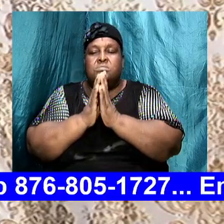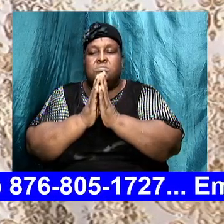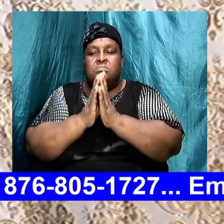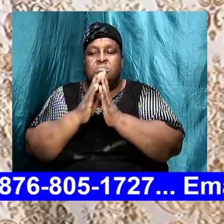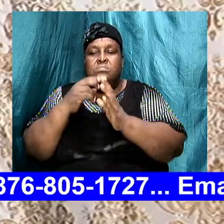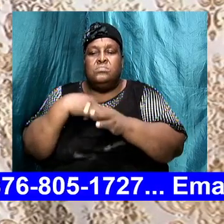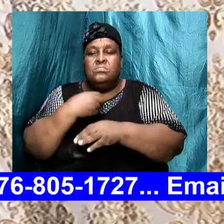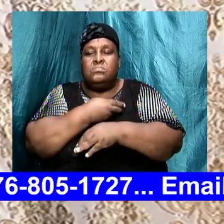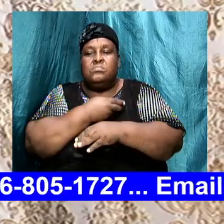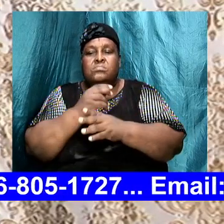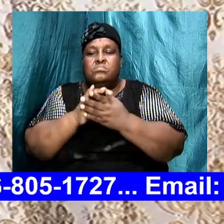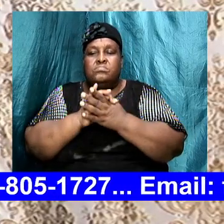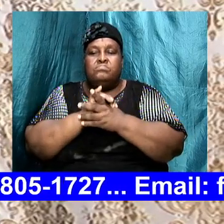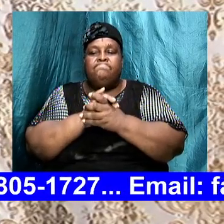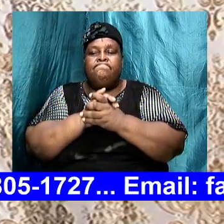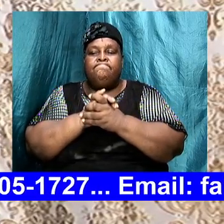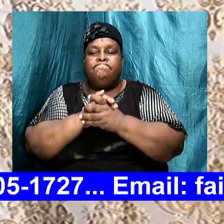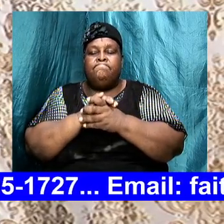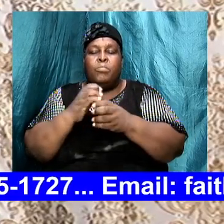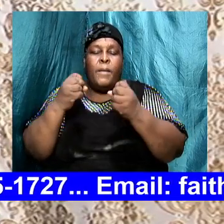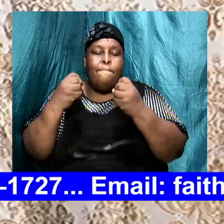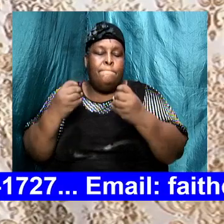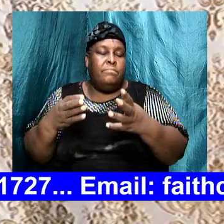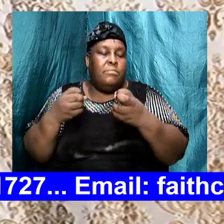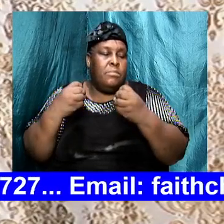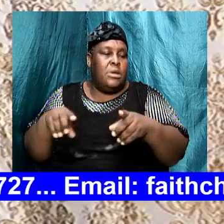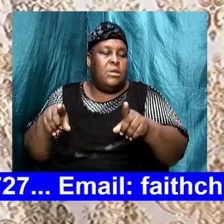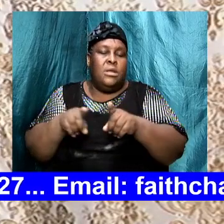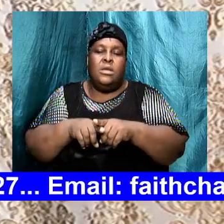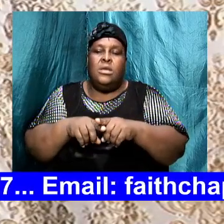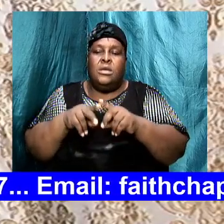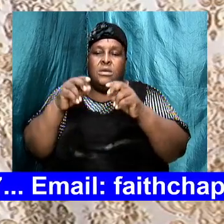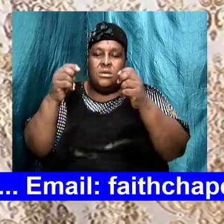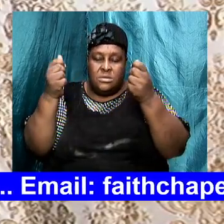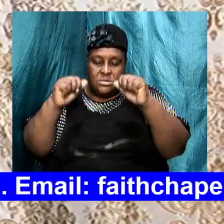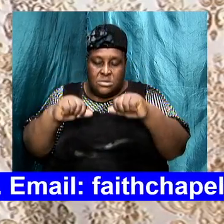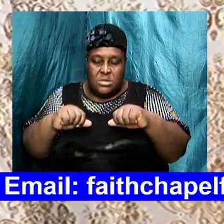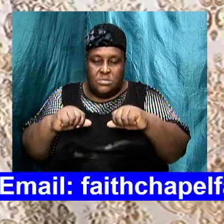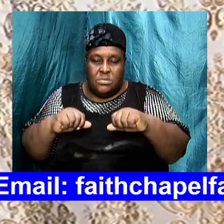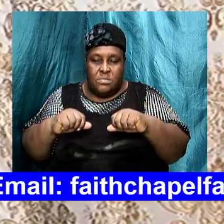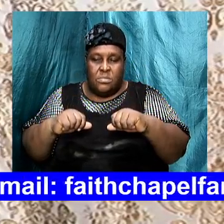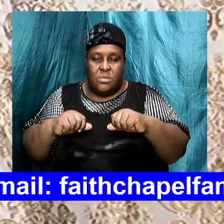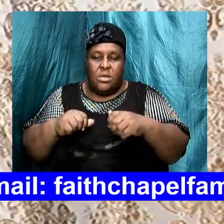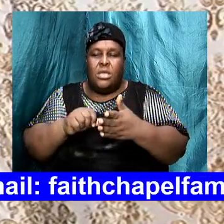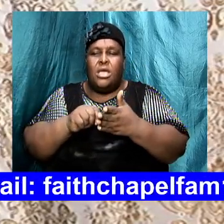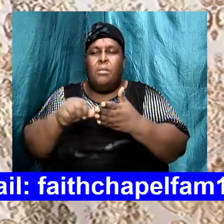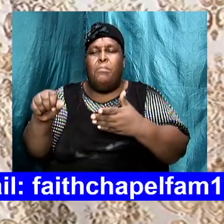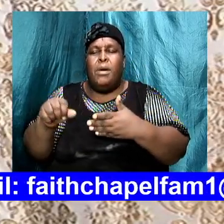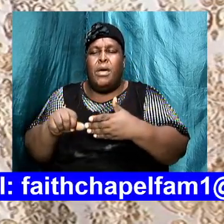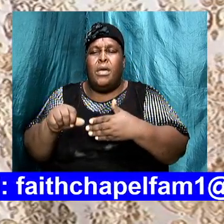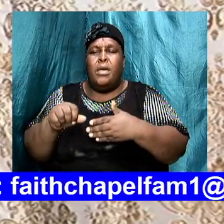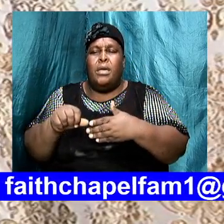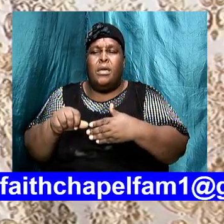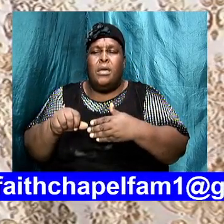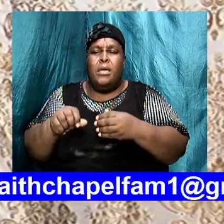us, as many as possible, if you can purchase one or two tickets.